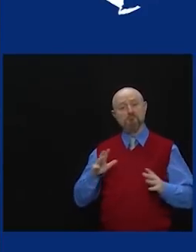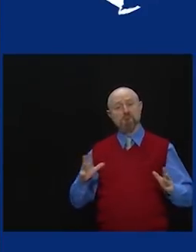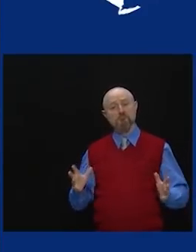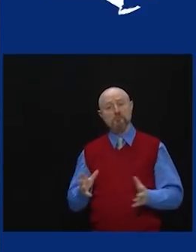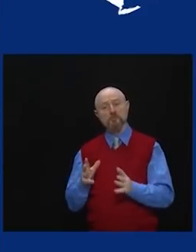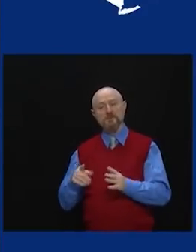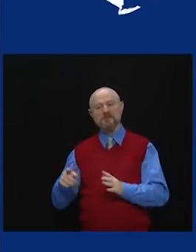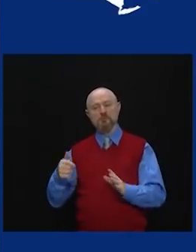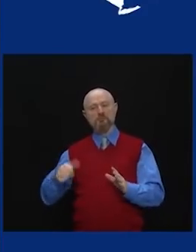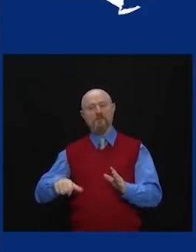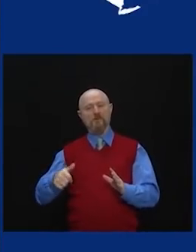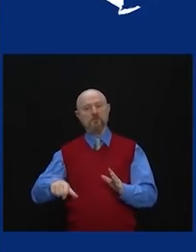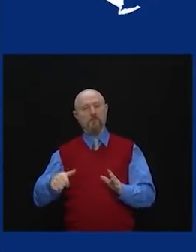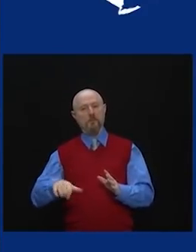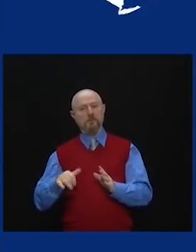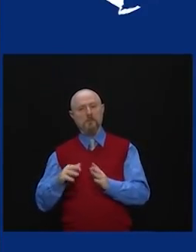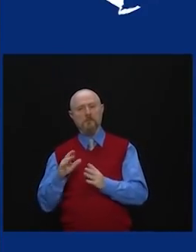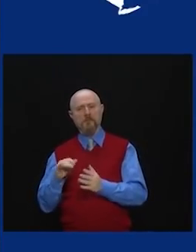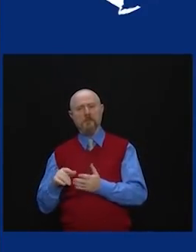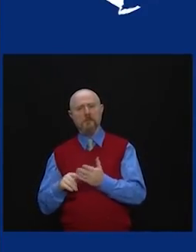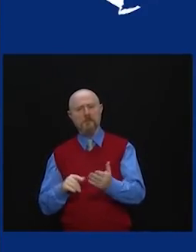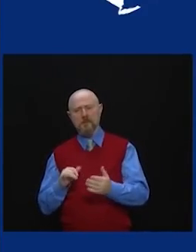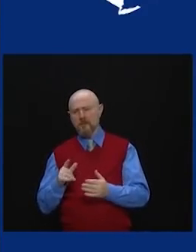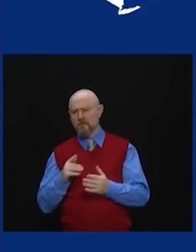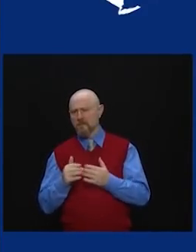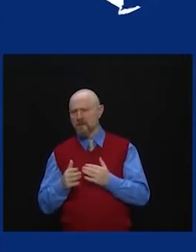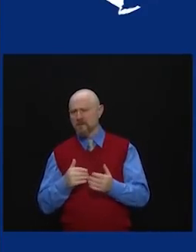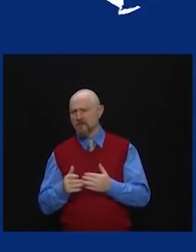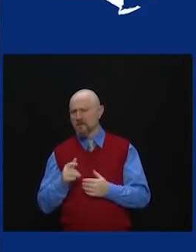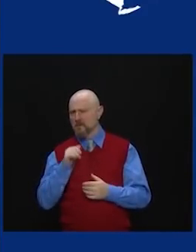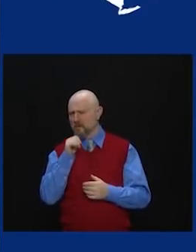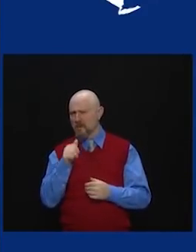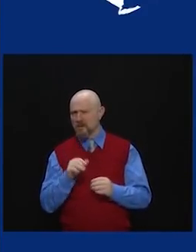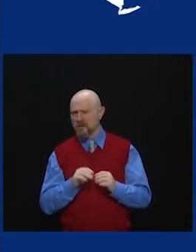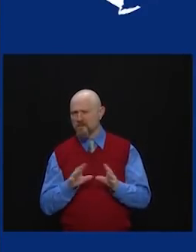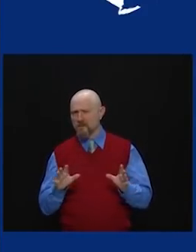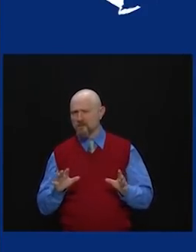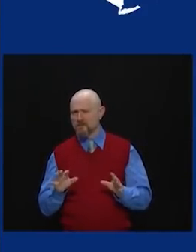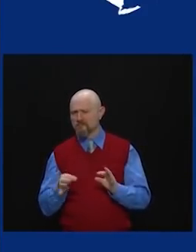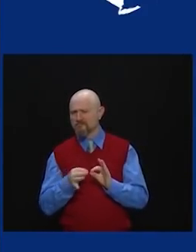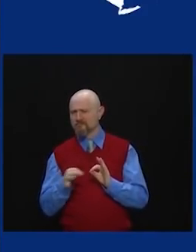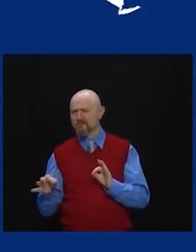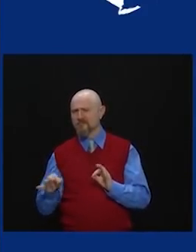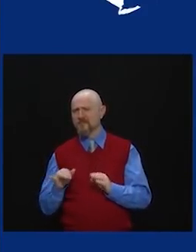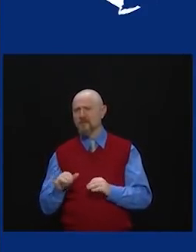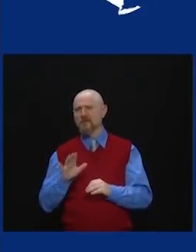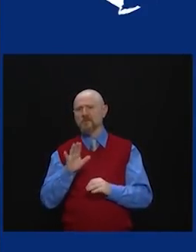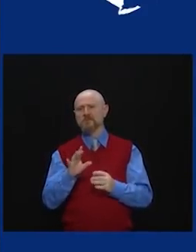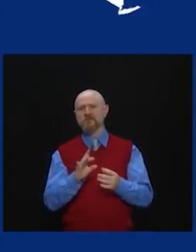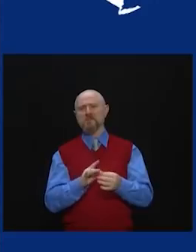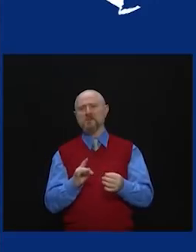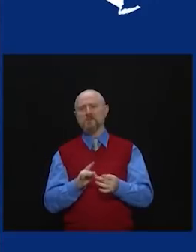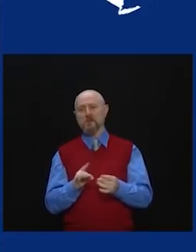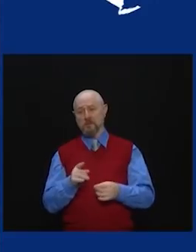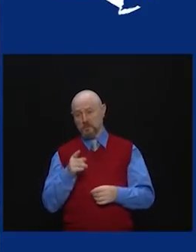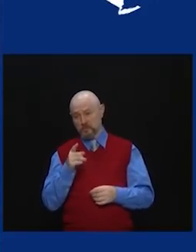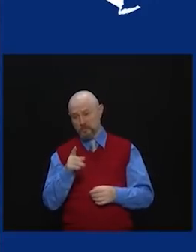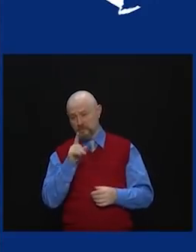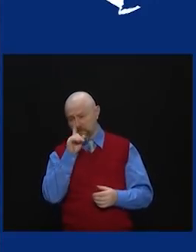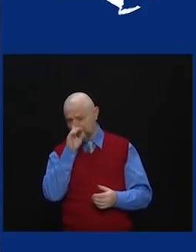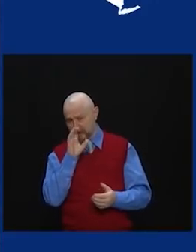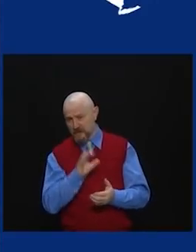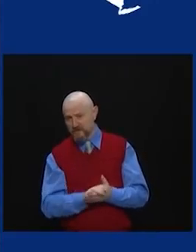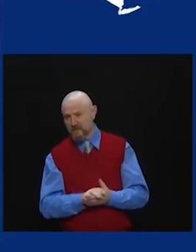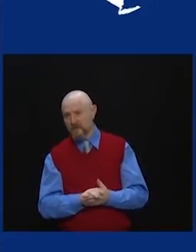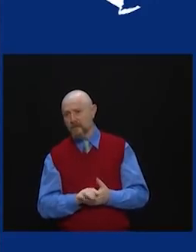it wasn't stated in your veto message, do you believe that there are anti-Semitic overtones with this legislation